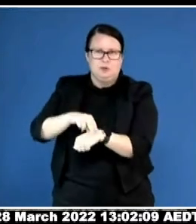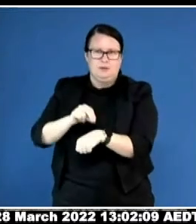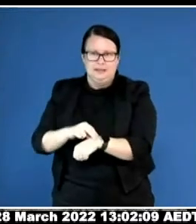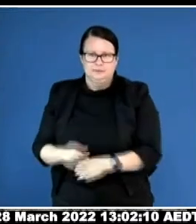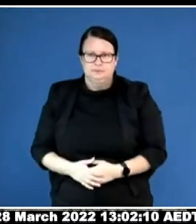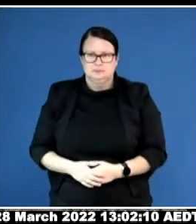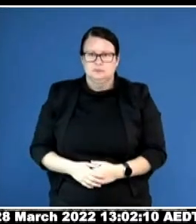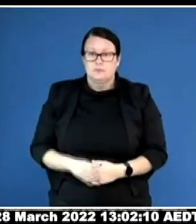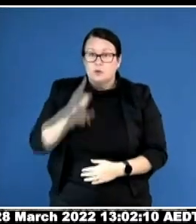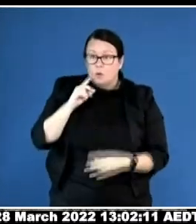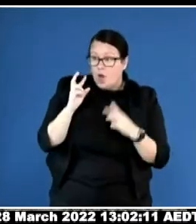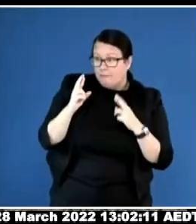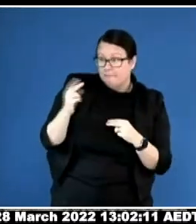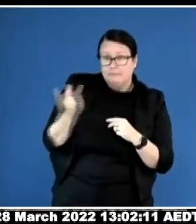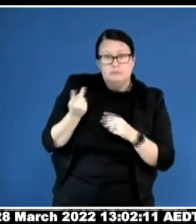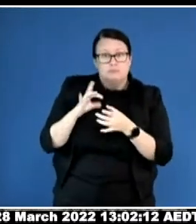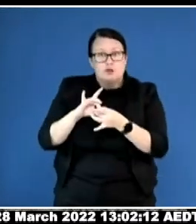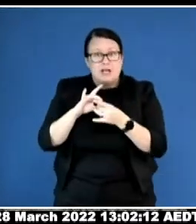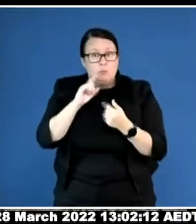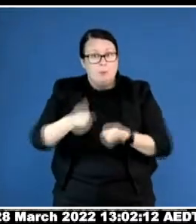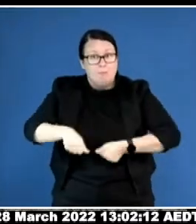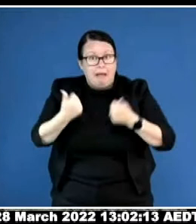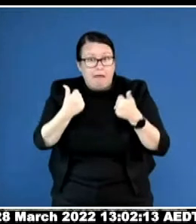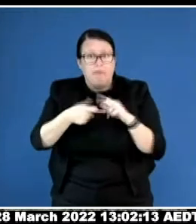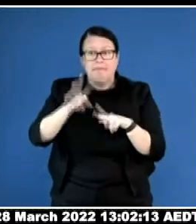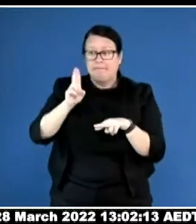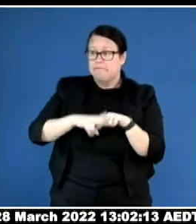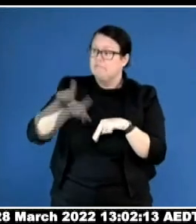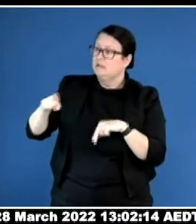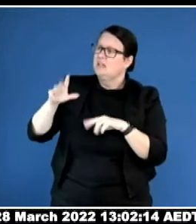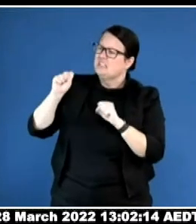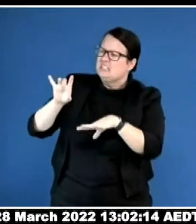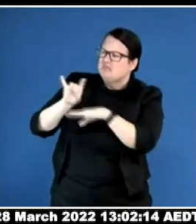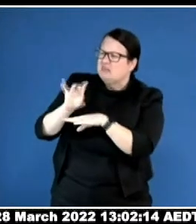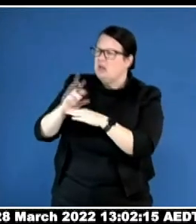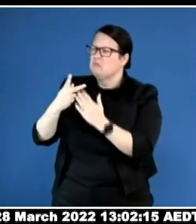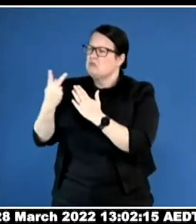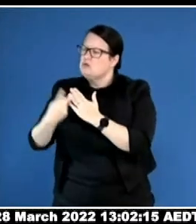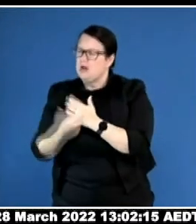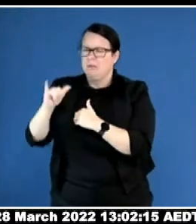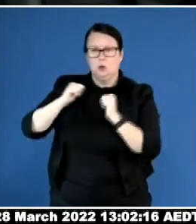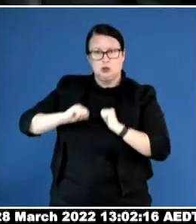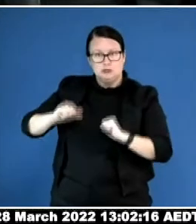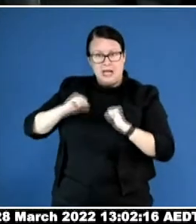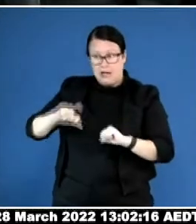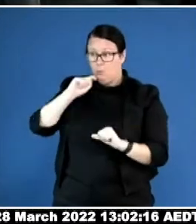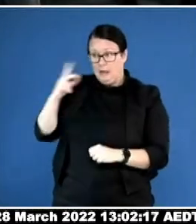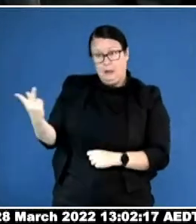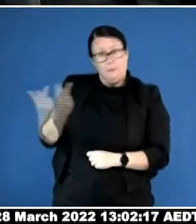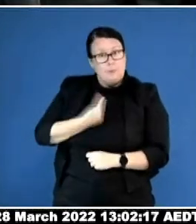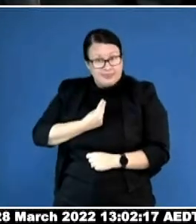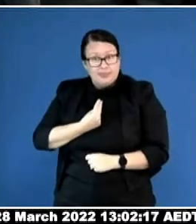would get better and that if he went to some program or did some training, then he'd come back